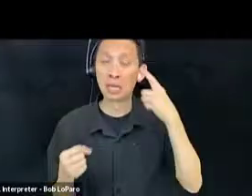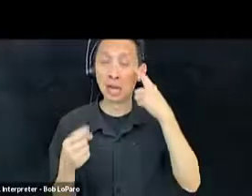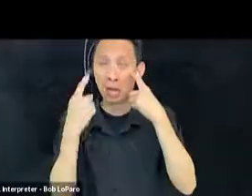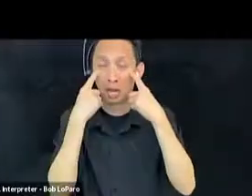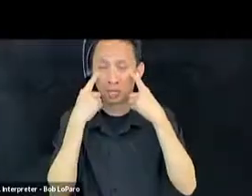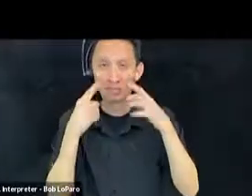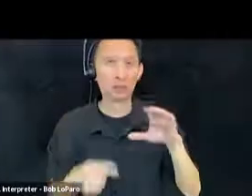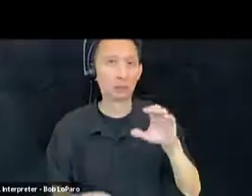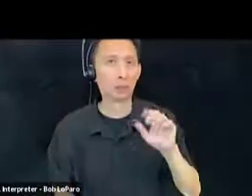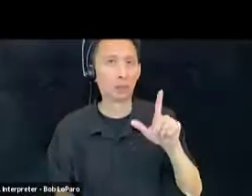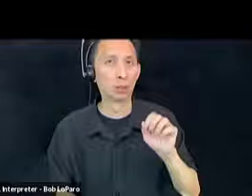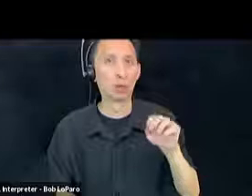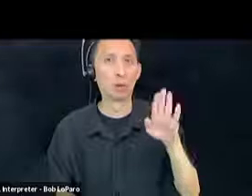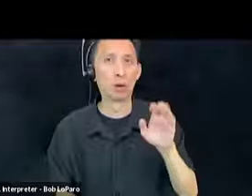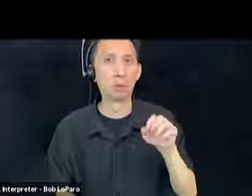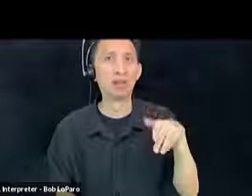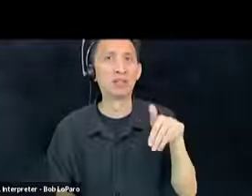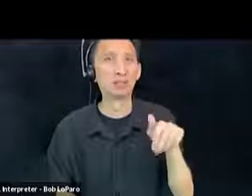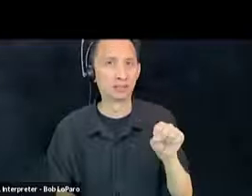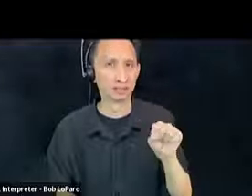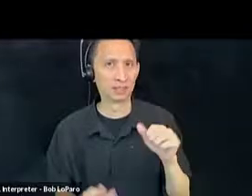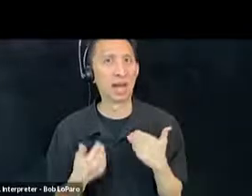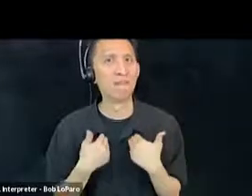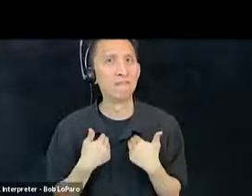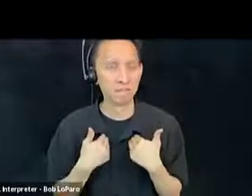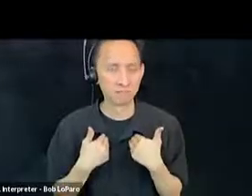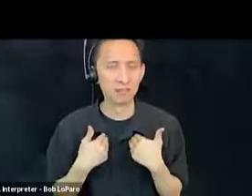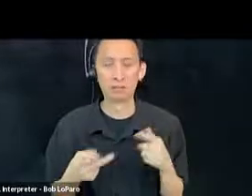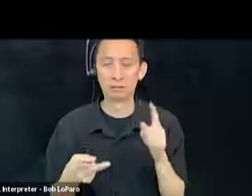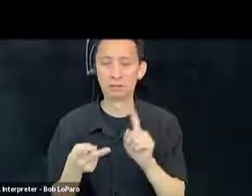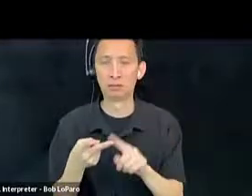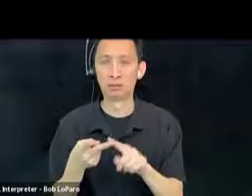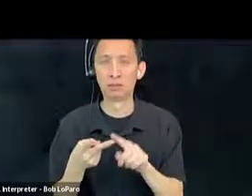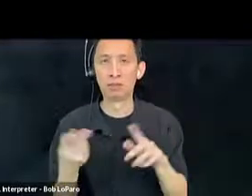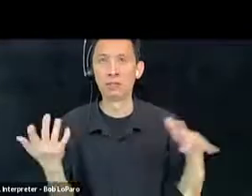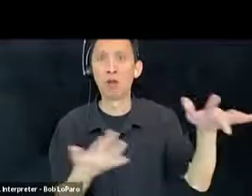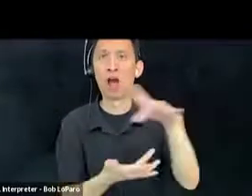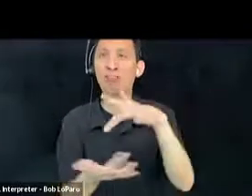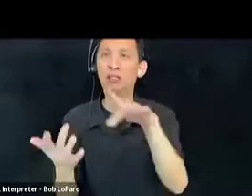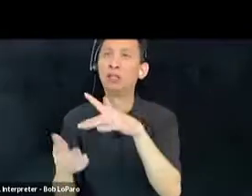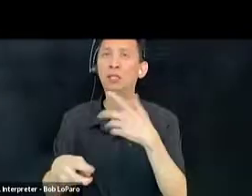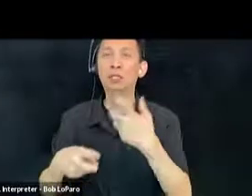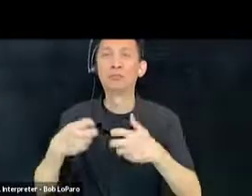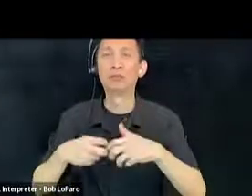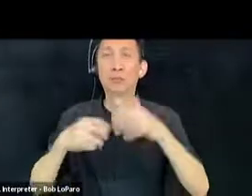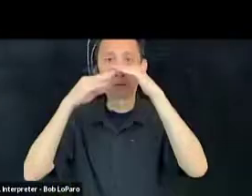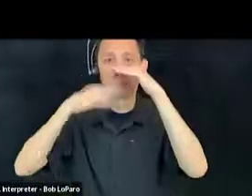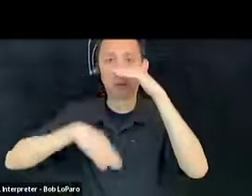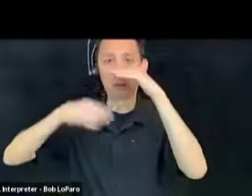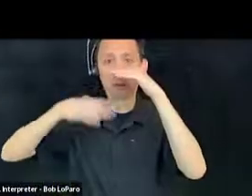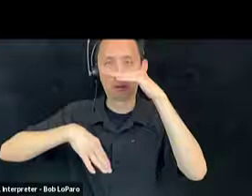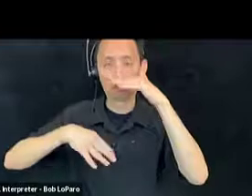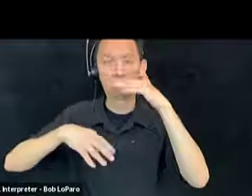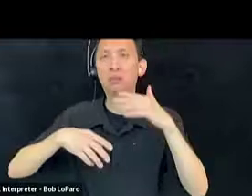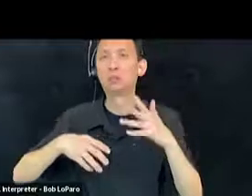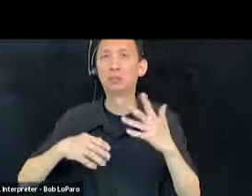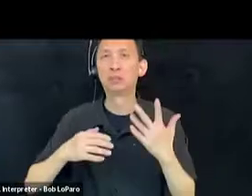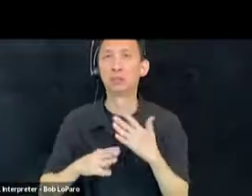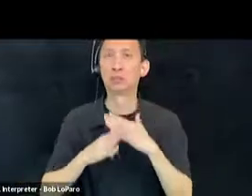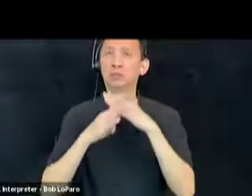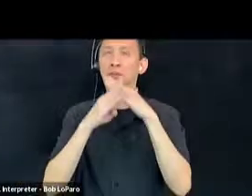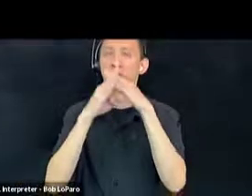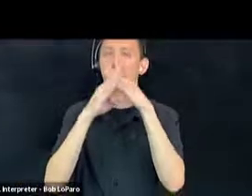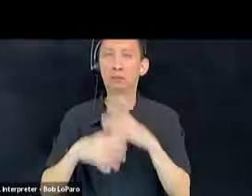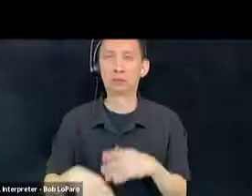has some field issues in terms of, uh, travel. Some of the lower field is affected and then bilateral hearing aids, um,